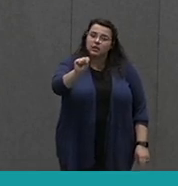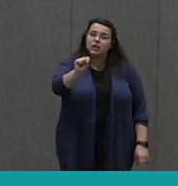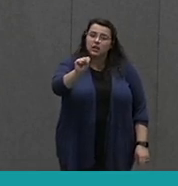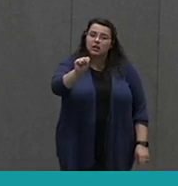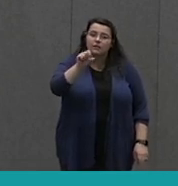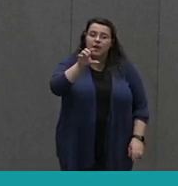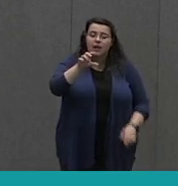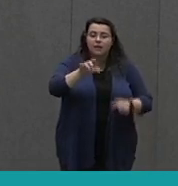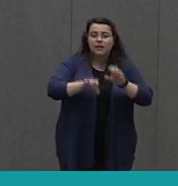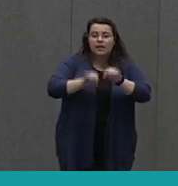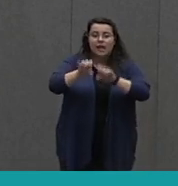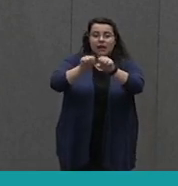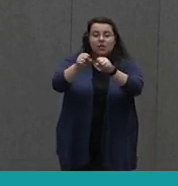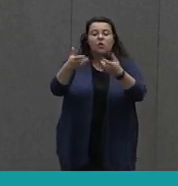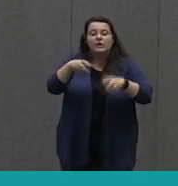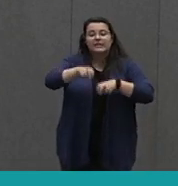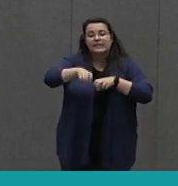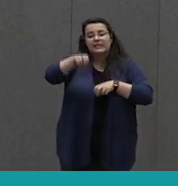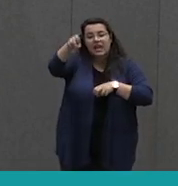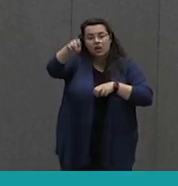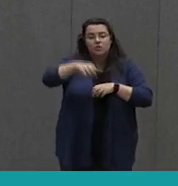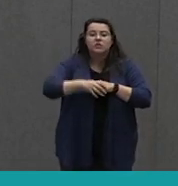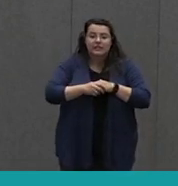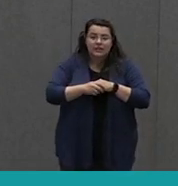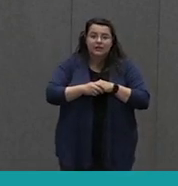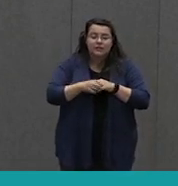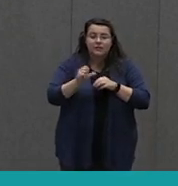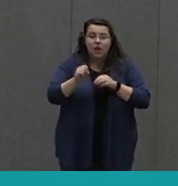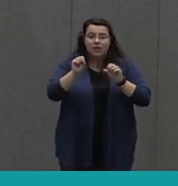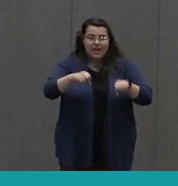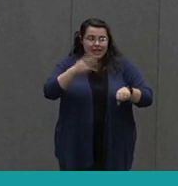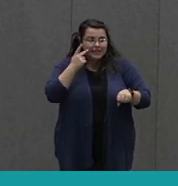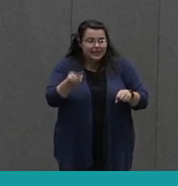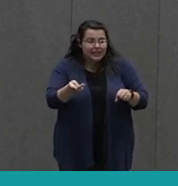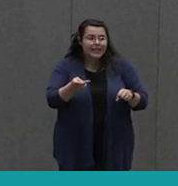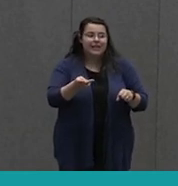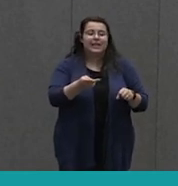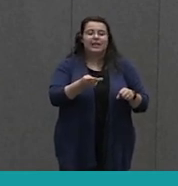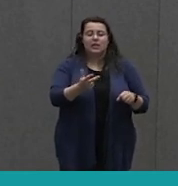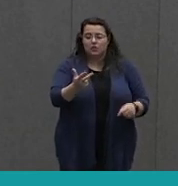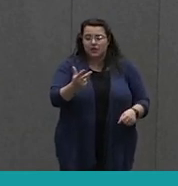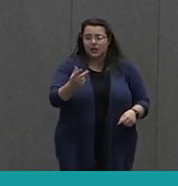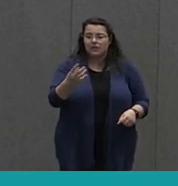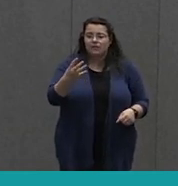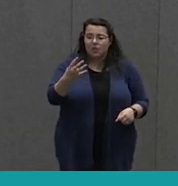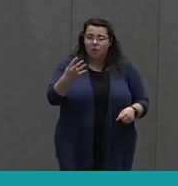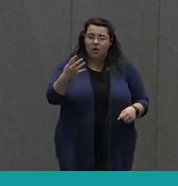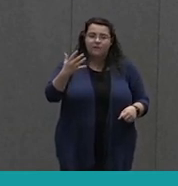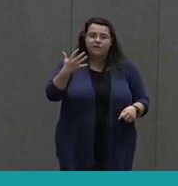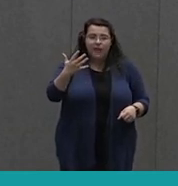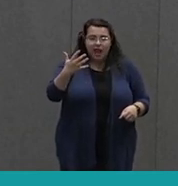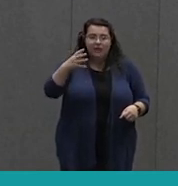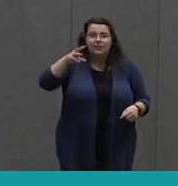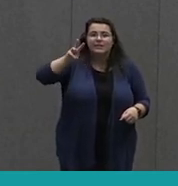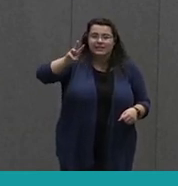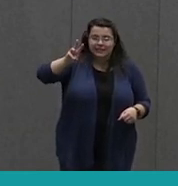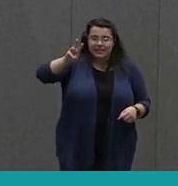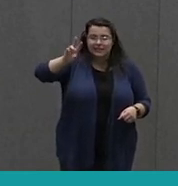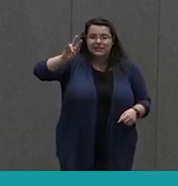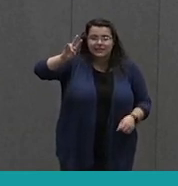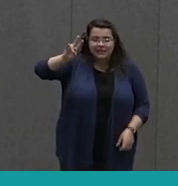are the letters of the vowels. Sometimes Y, but what I did is I wanted to show you that all my